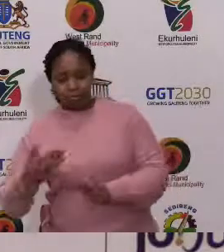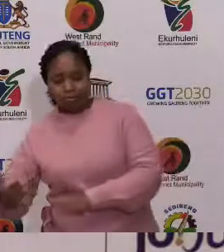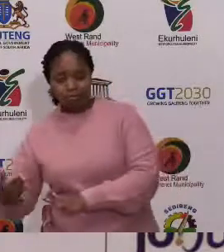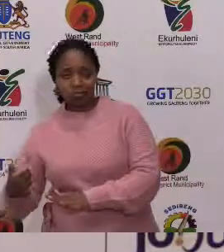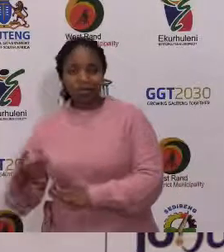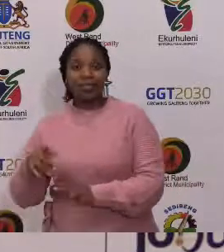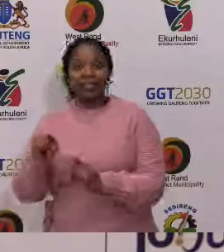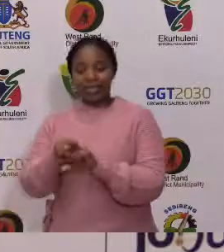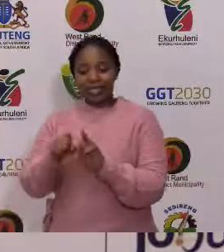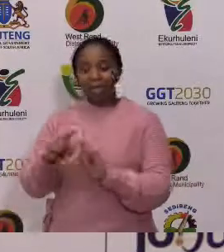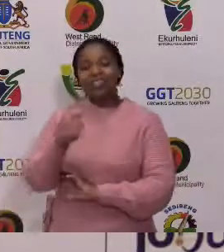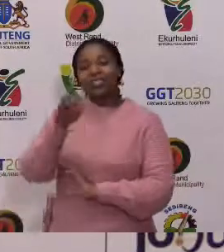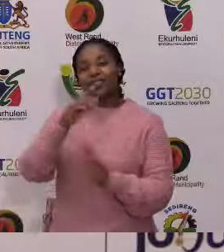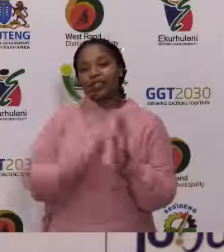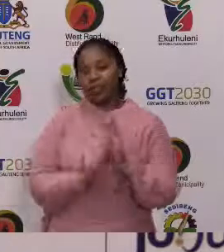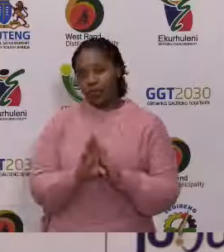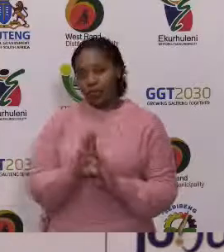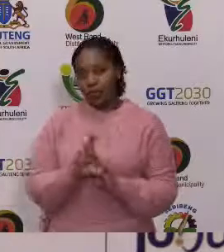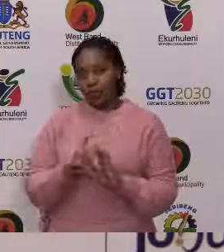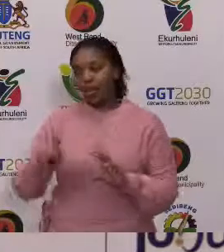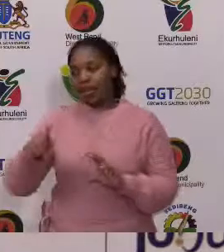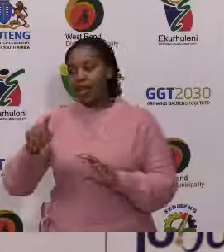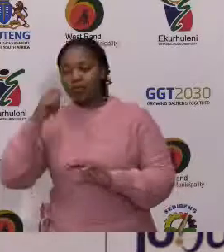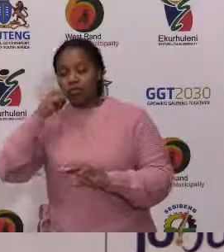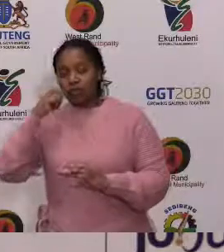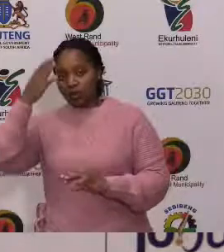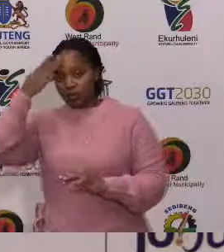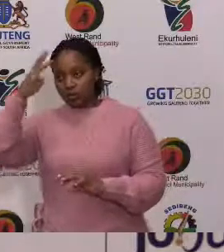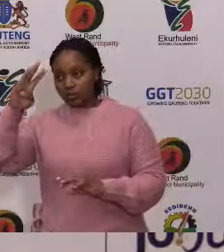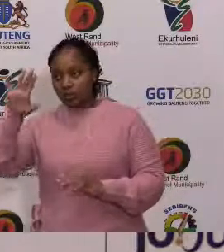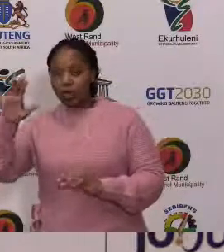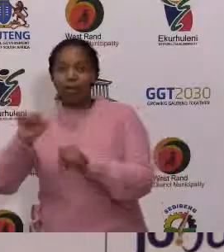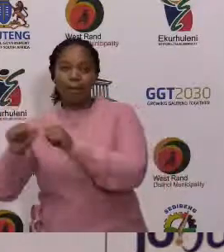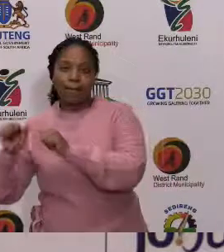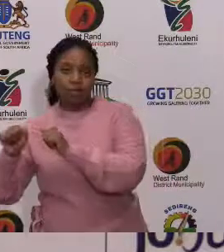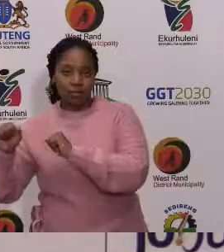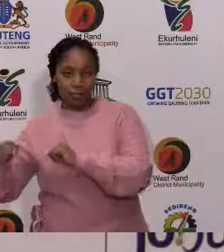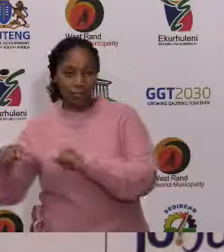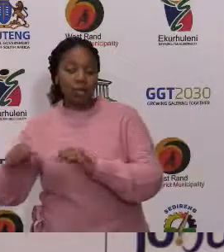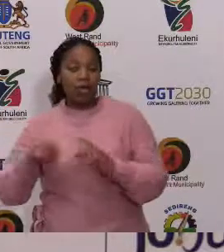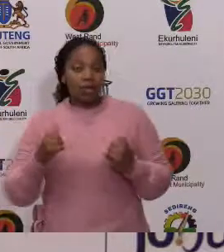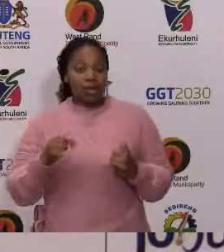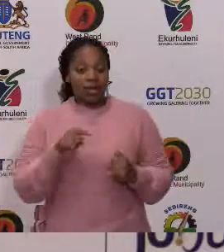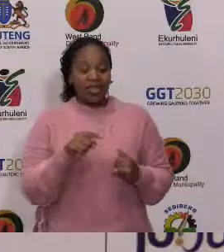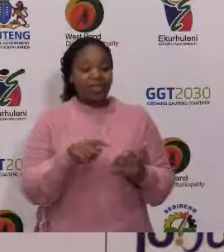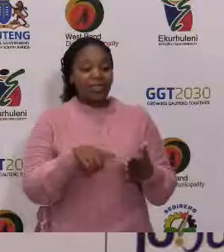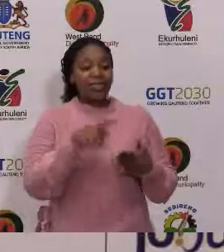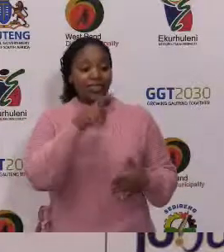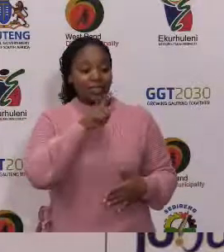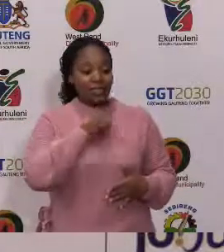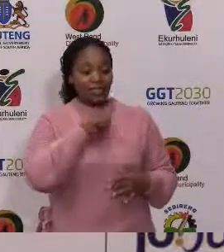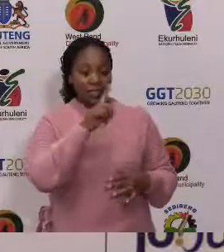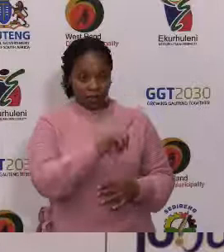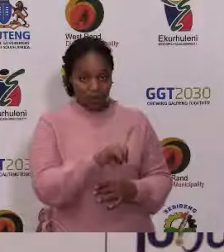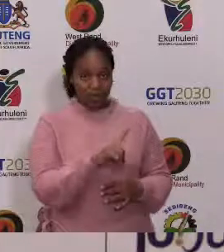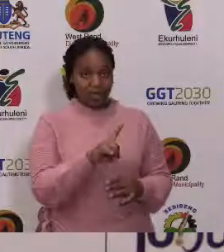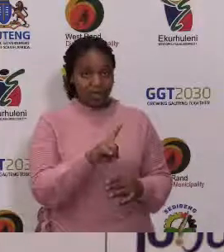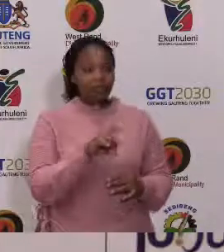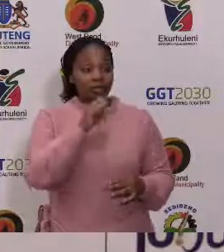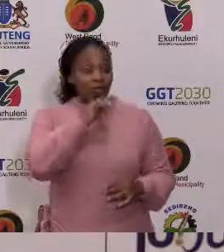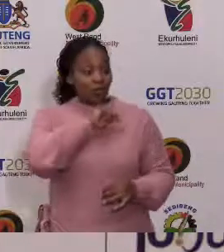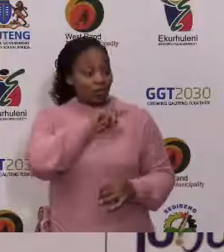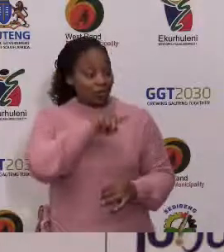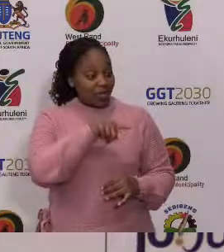the first wave. But that seroprevalence study says to us that the fire has not